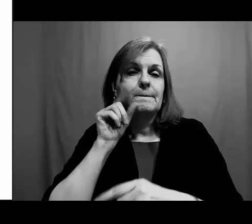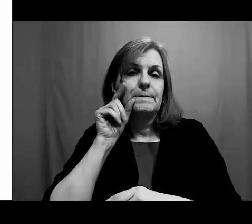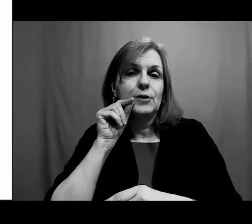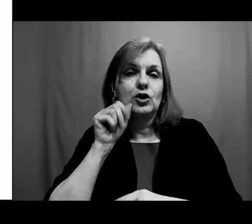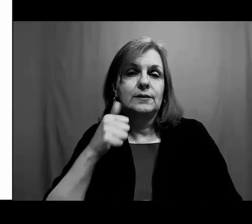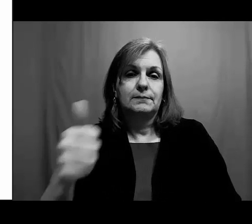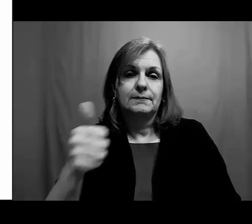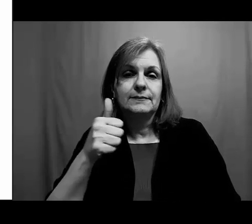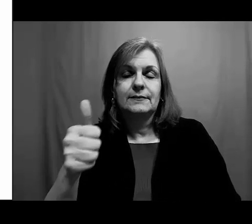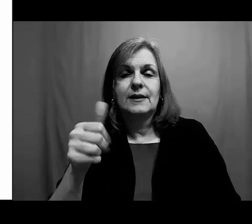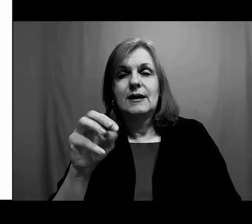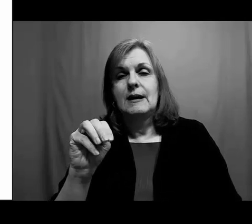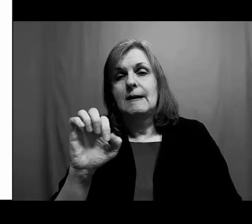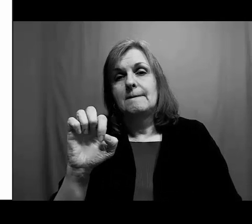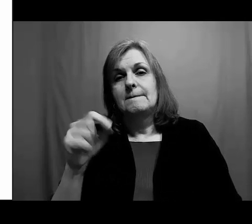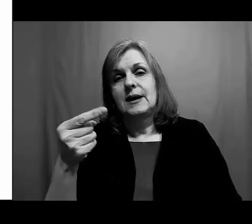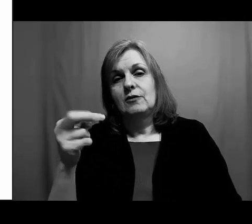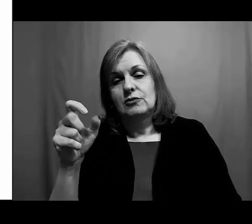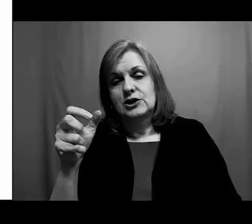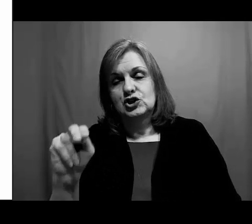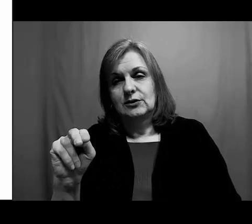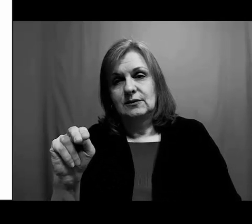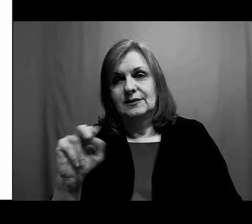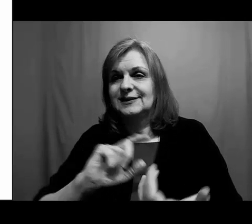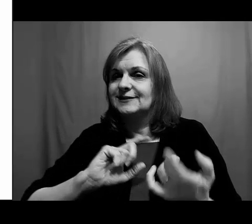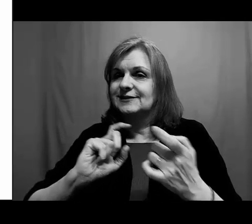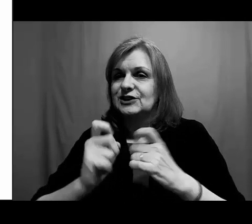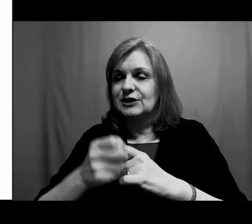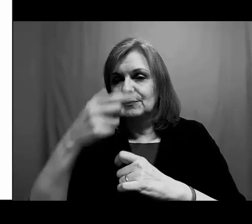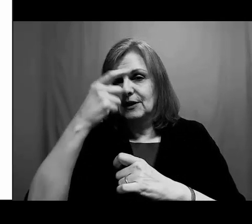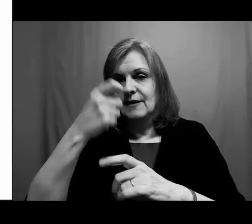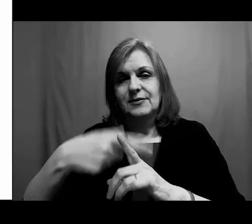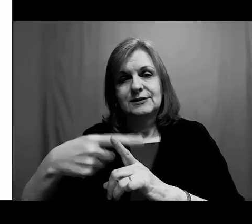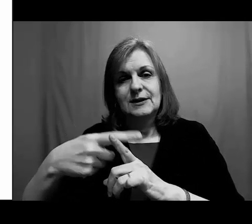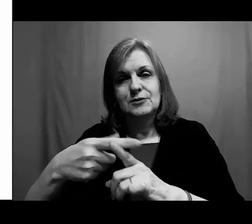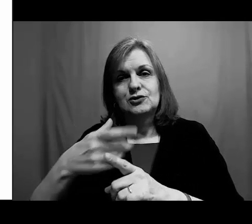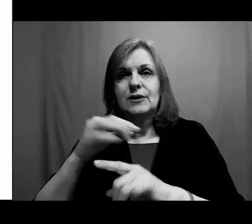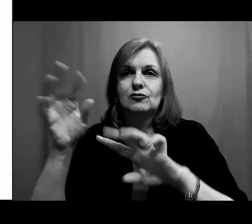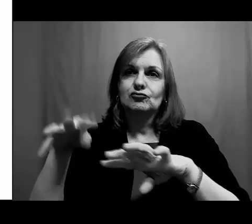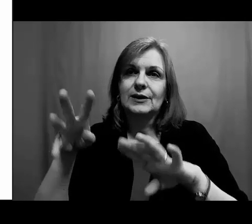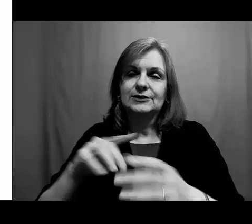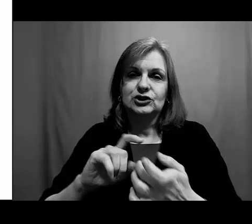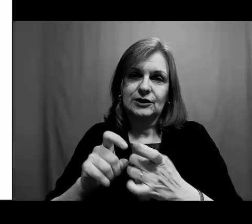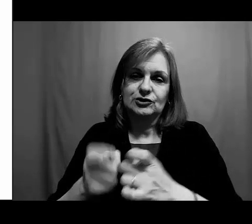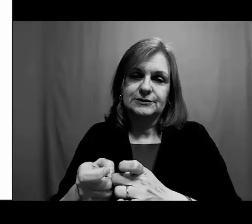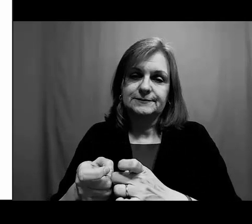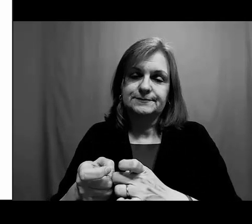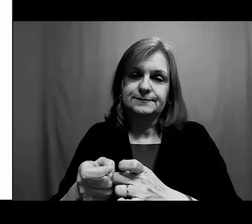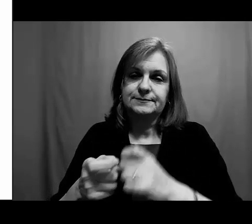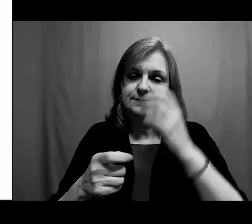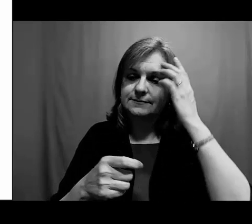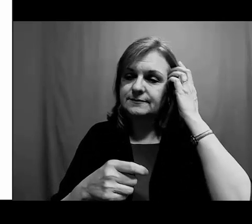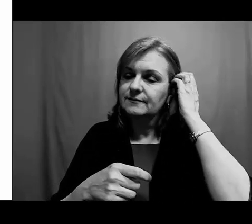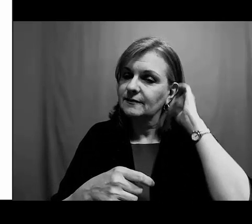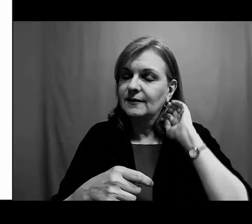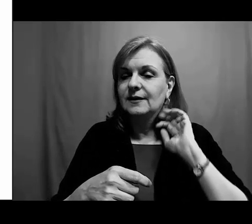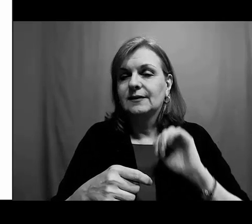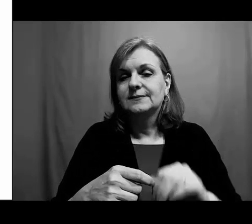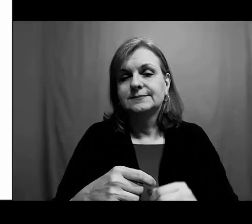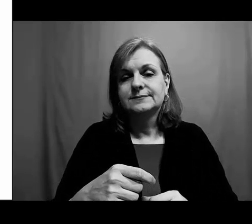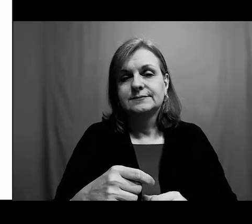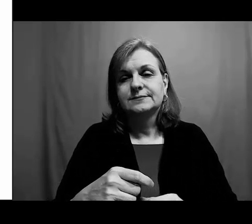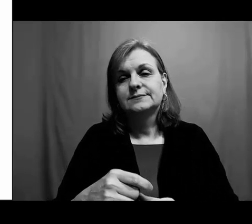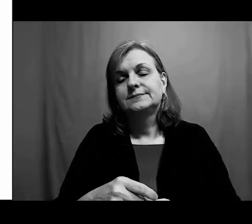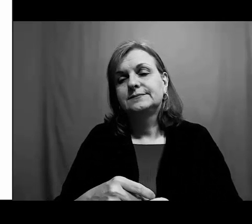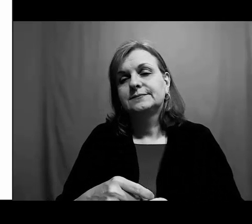So migrations of birds, highly altered by changes in temperature and rainfall patterns. So